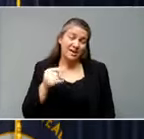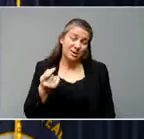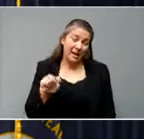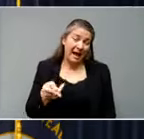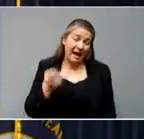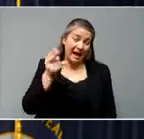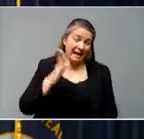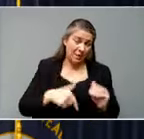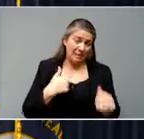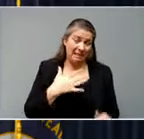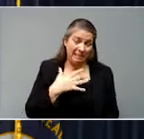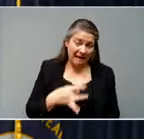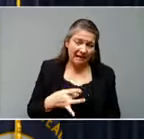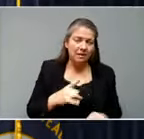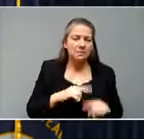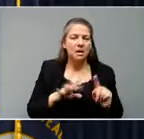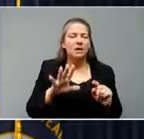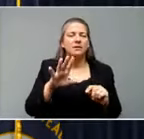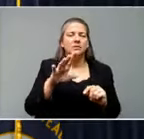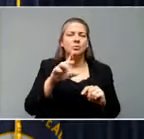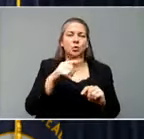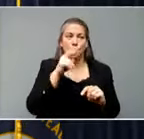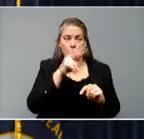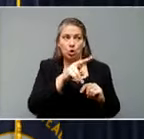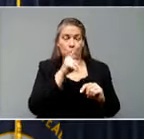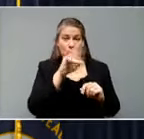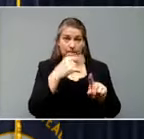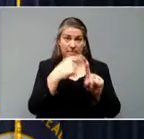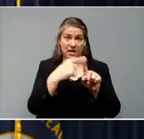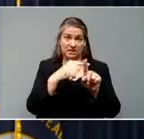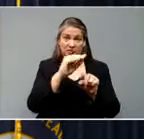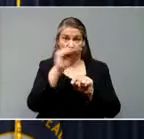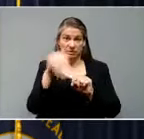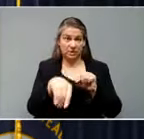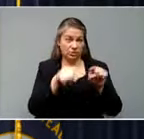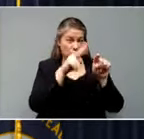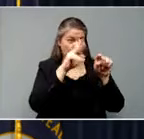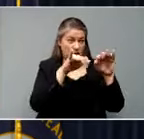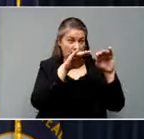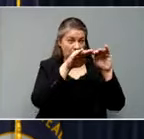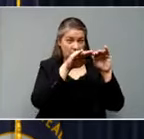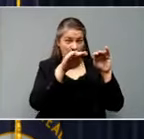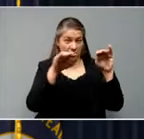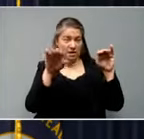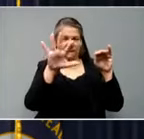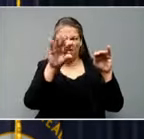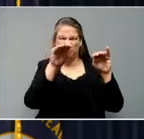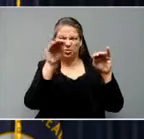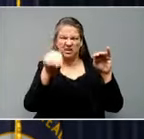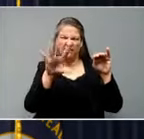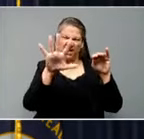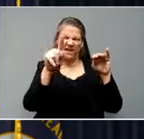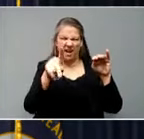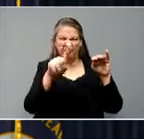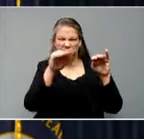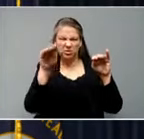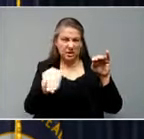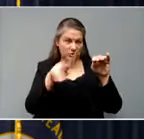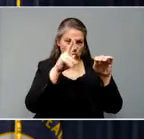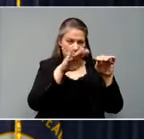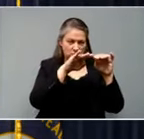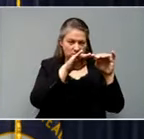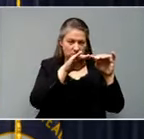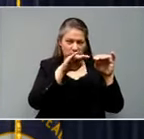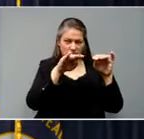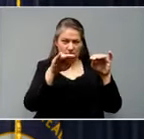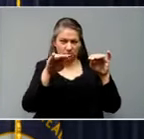minute, it looks like we've plateaued on the positivity rate at about 5.5%. And then what we're also seeing is